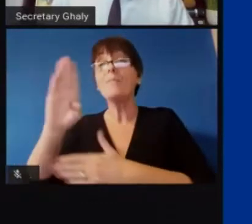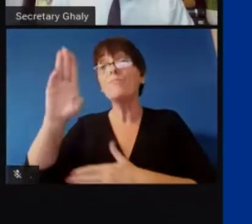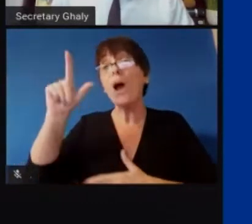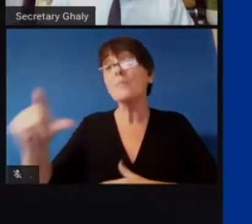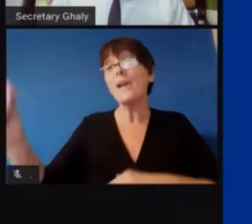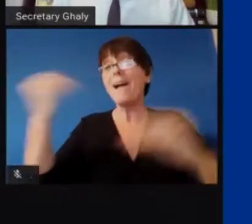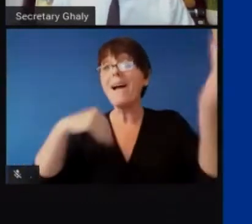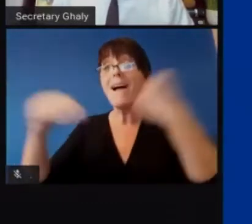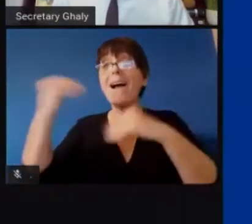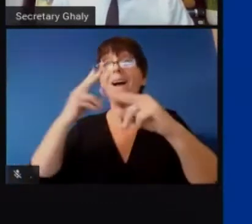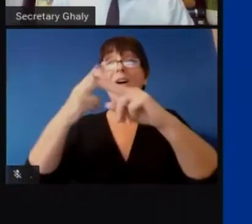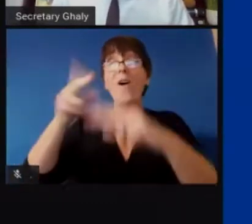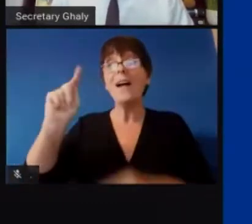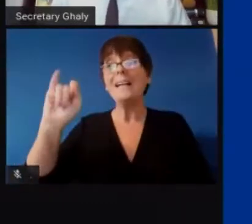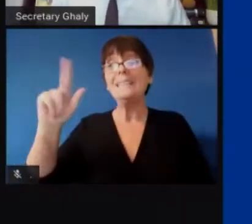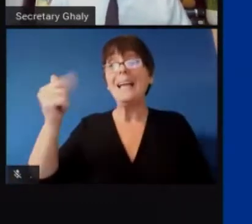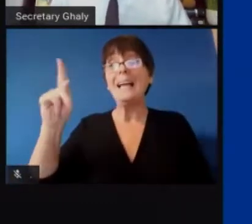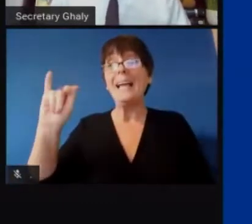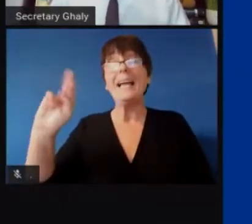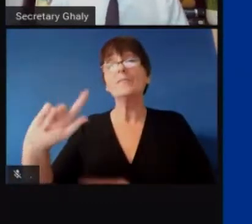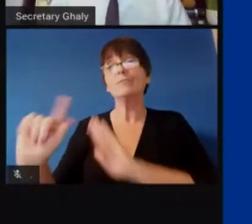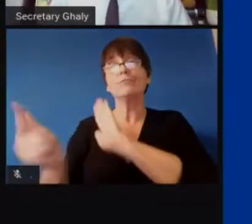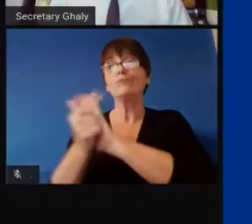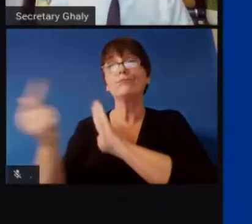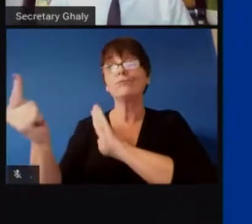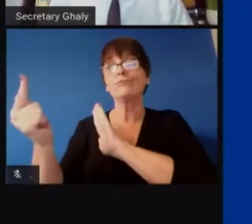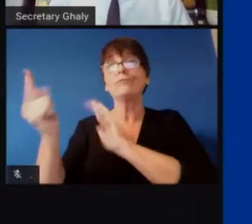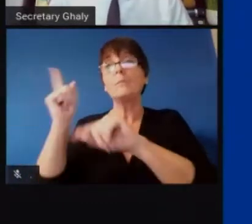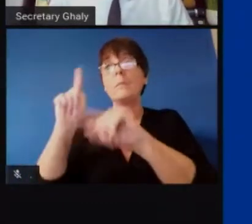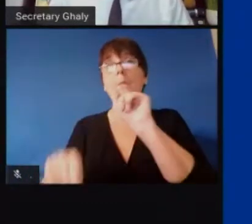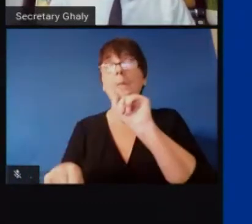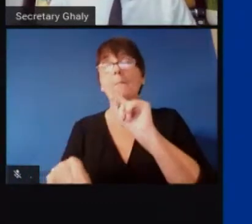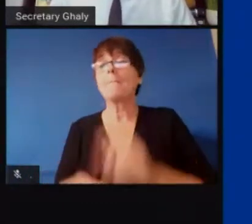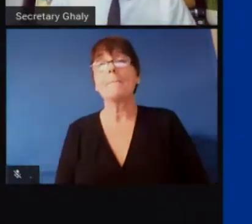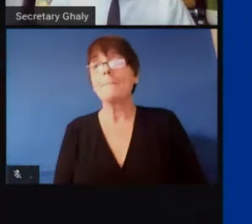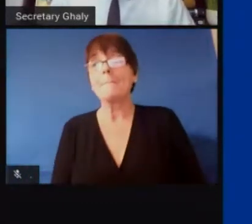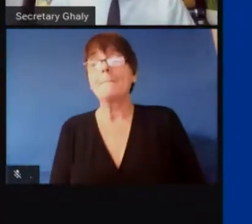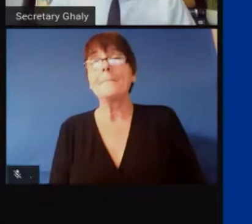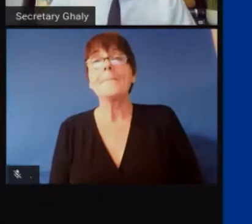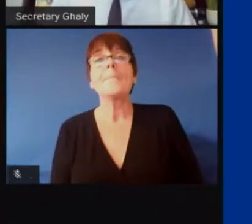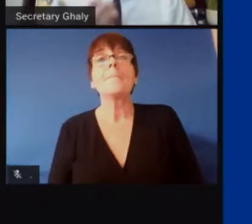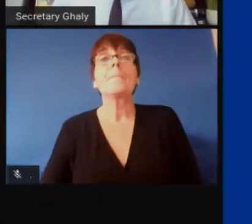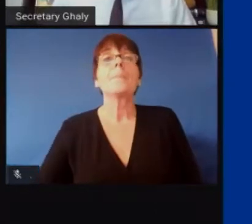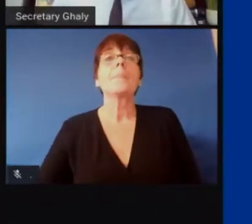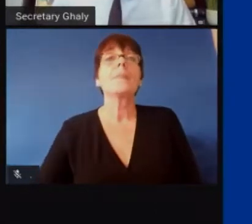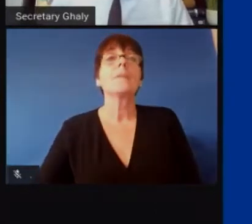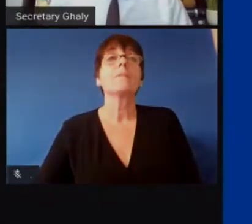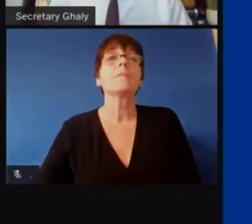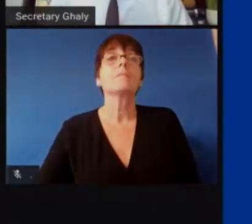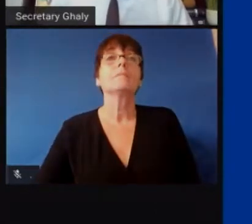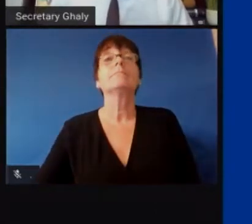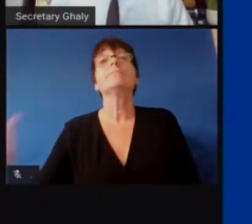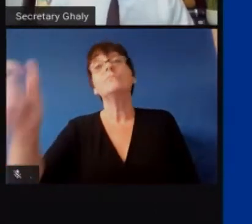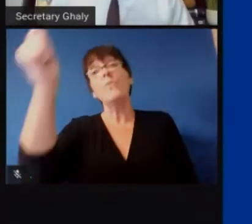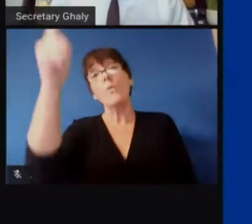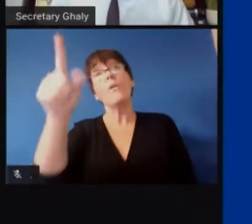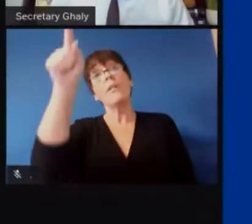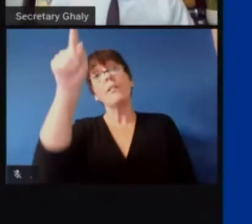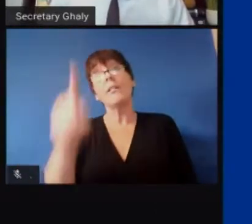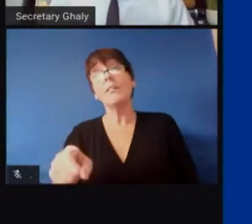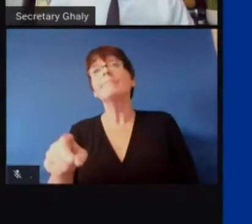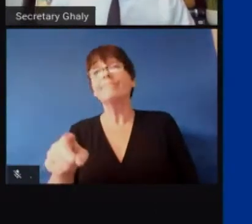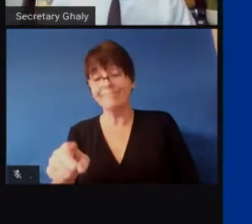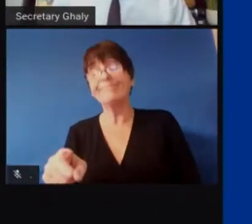at the stadiums and not in parts of the surrounding community. So all of those are, these